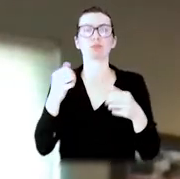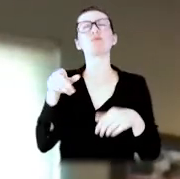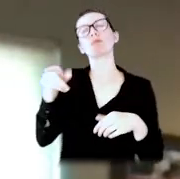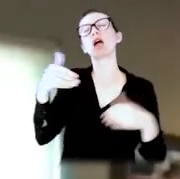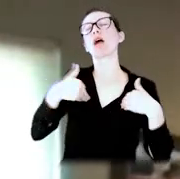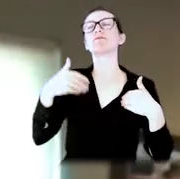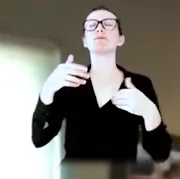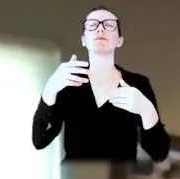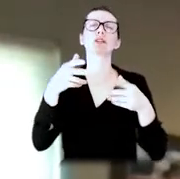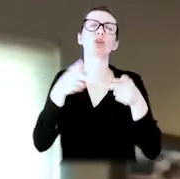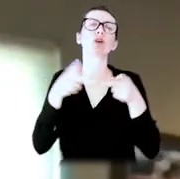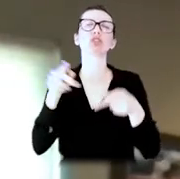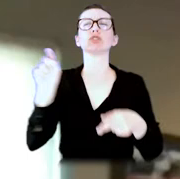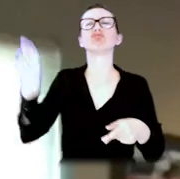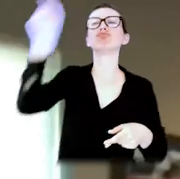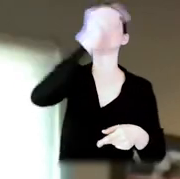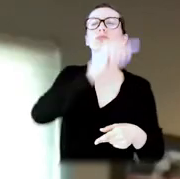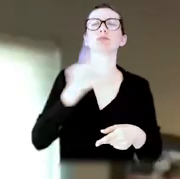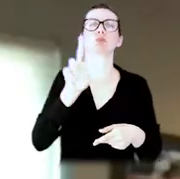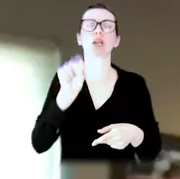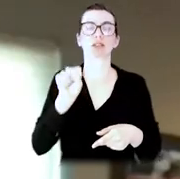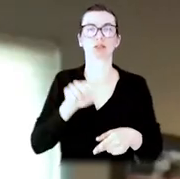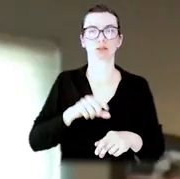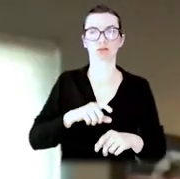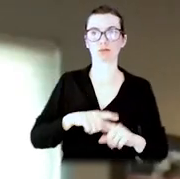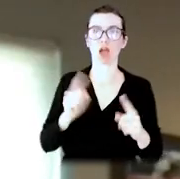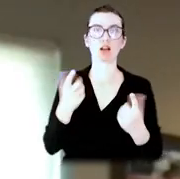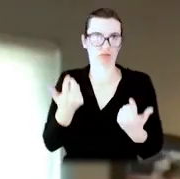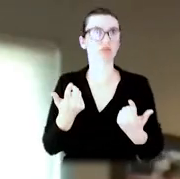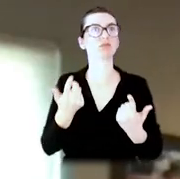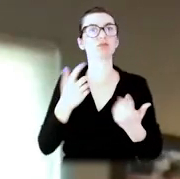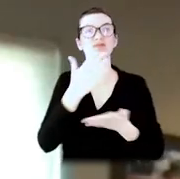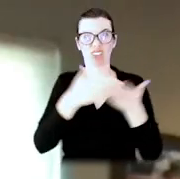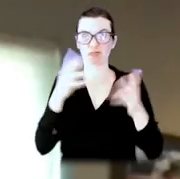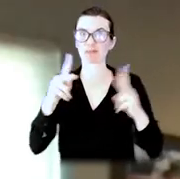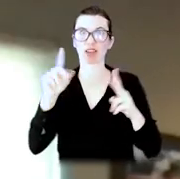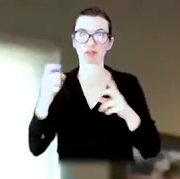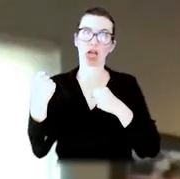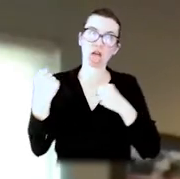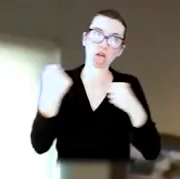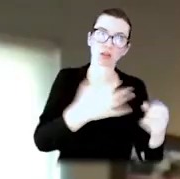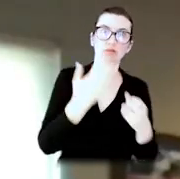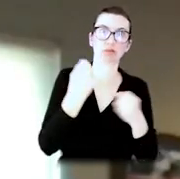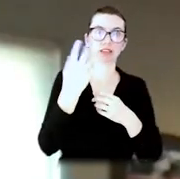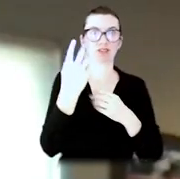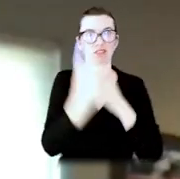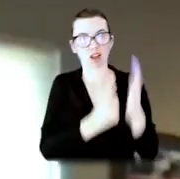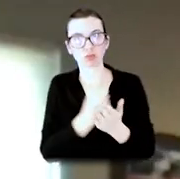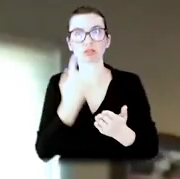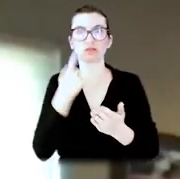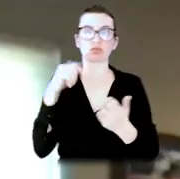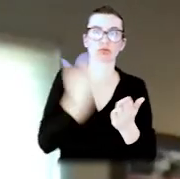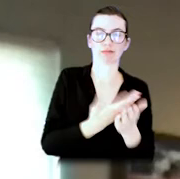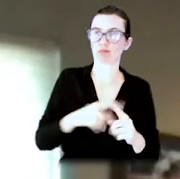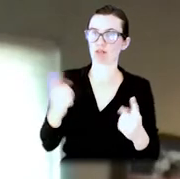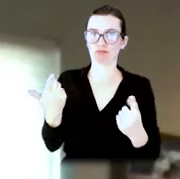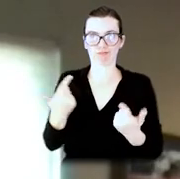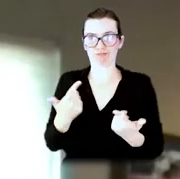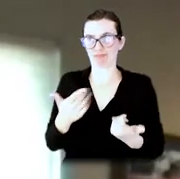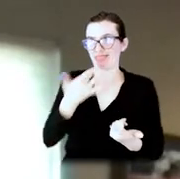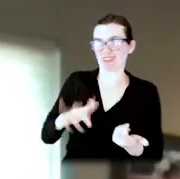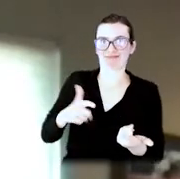locations all over the US, but you could still have to drive hours to get to them. So I'm so grateful that they were in my backyard in Sonoma